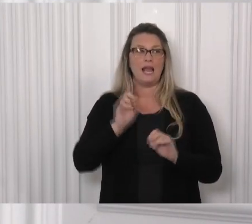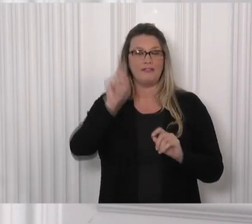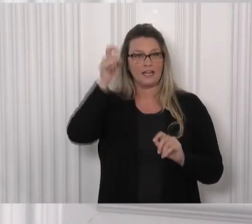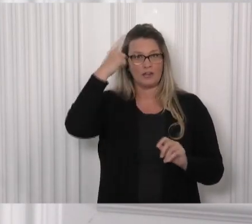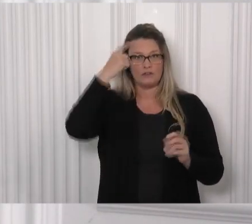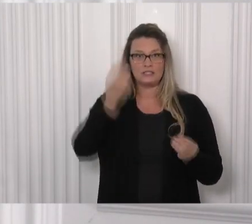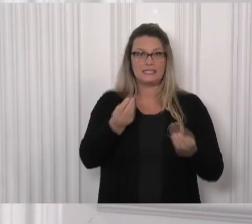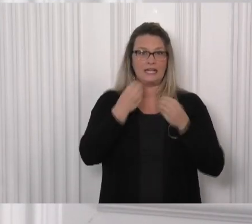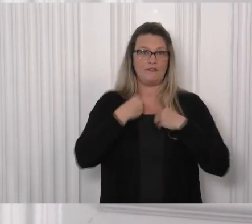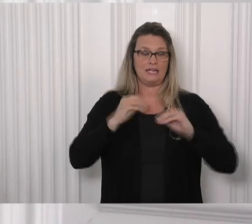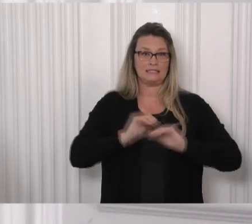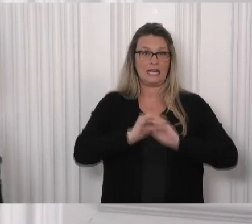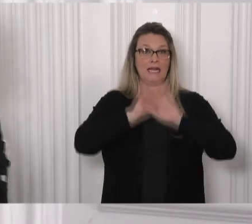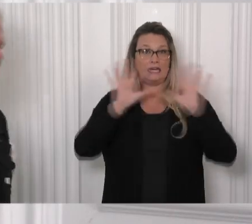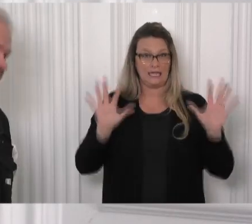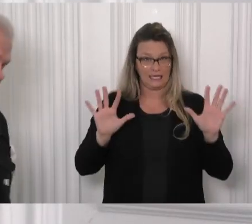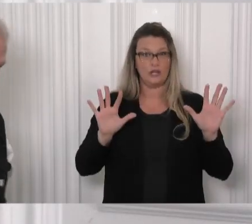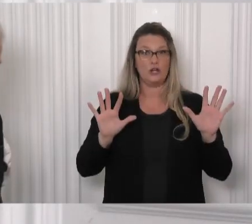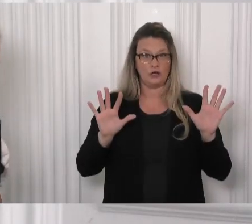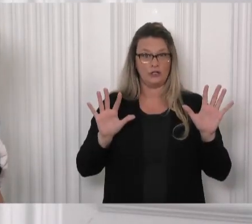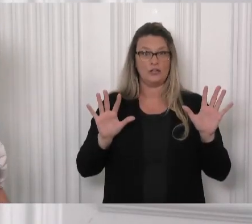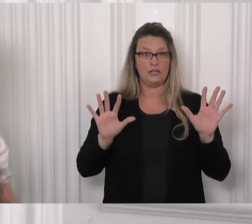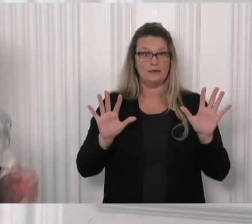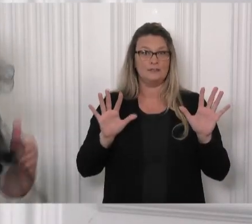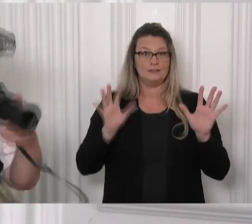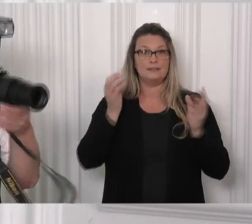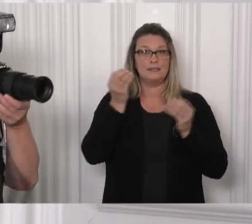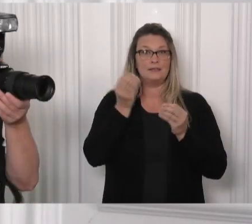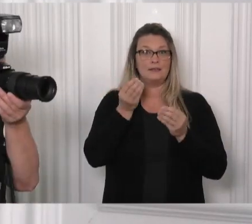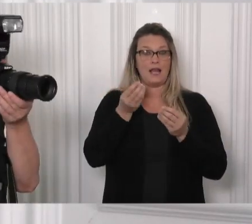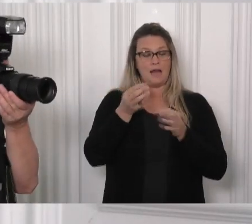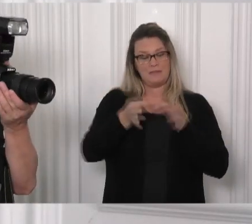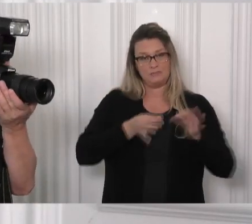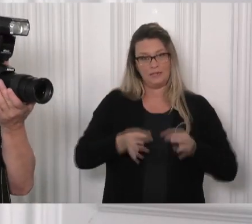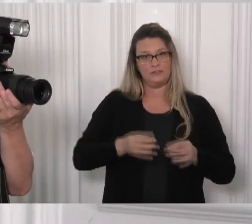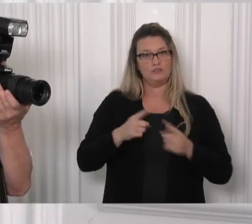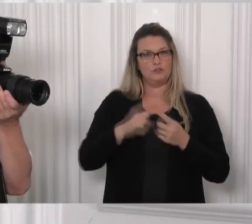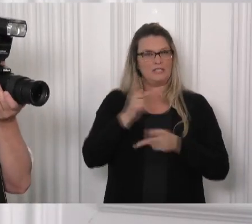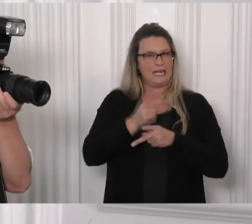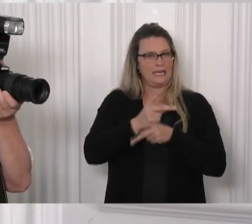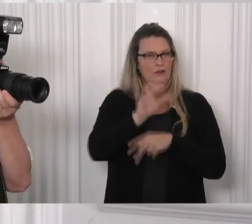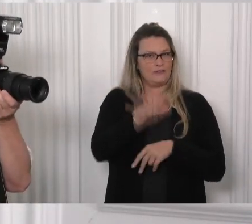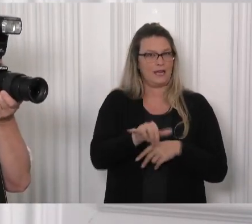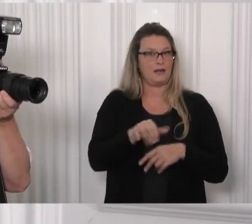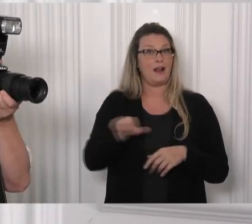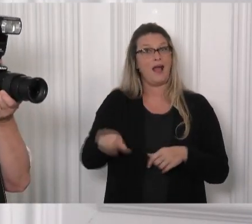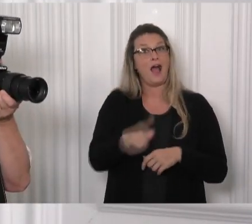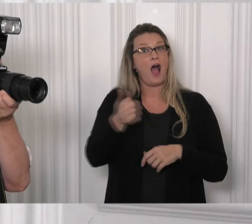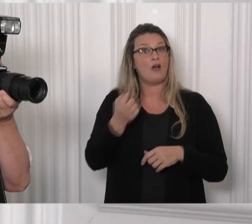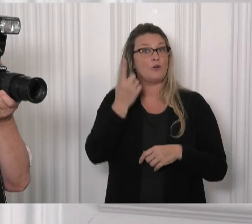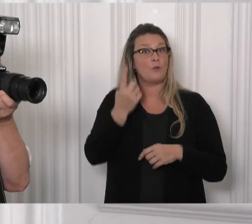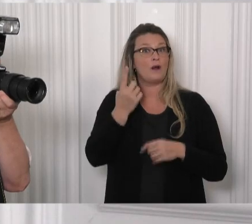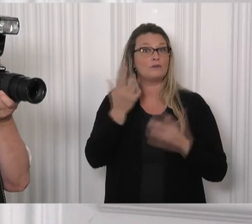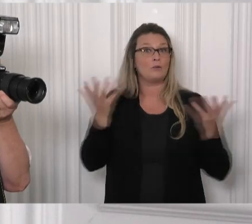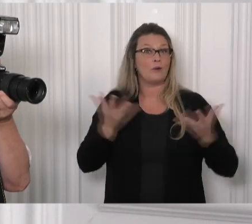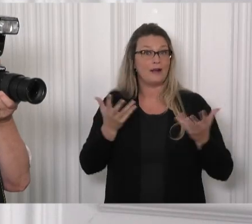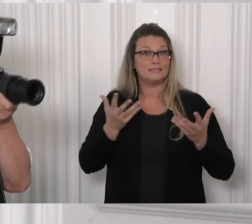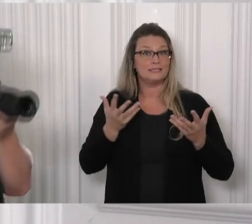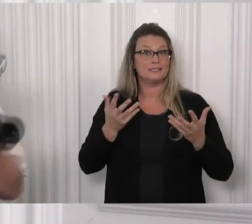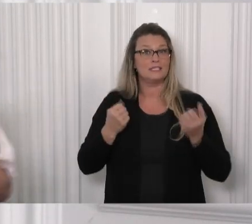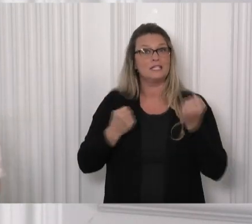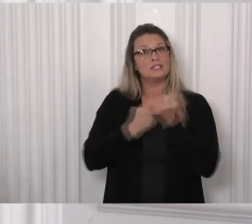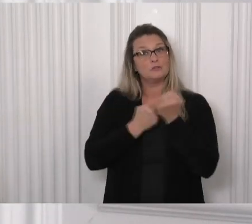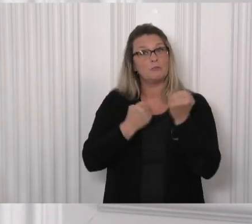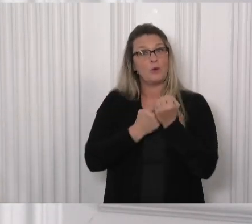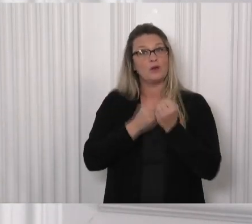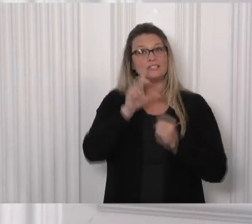guidance on making sure that we take care of that. Another important point of activity that the Guard is doing is the support